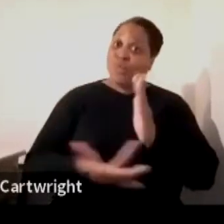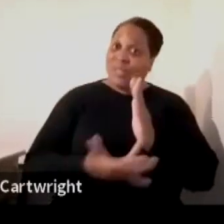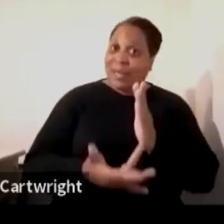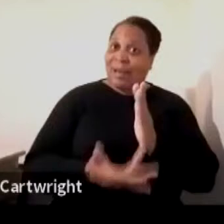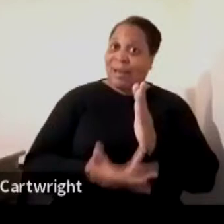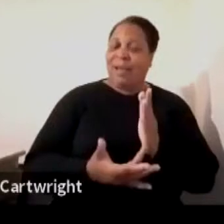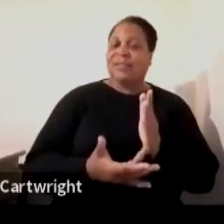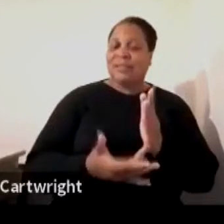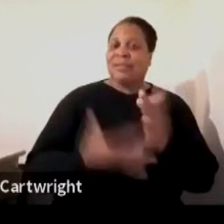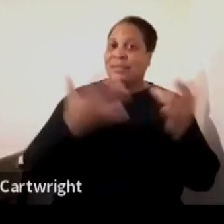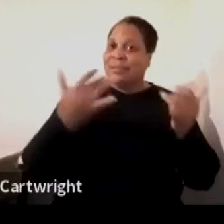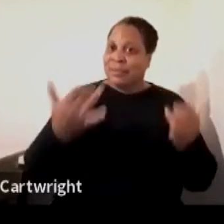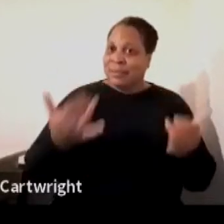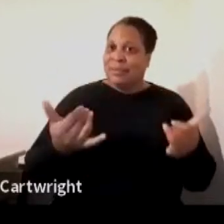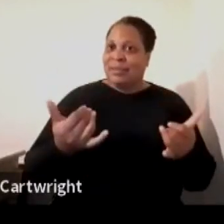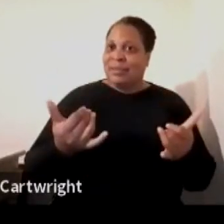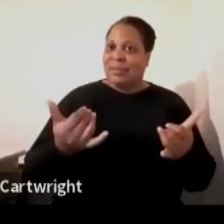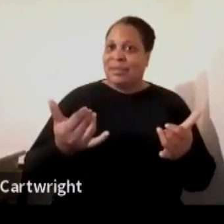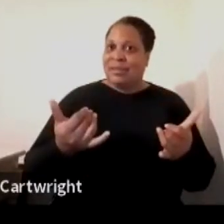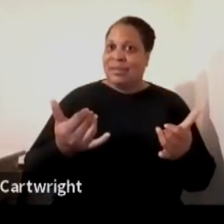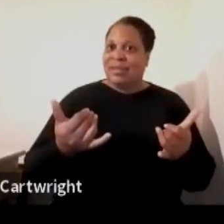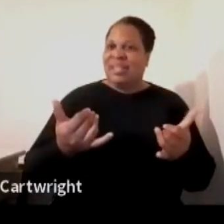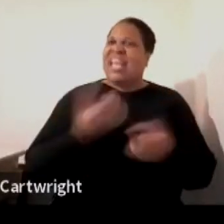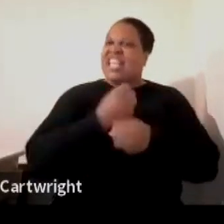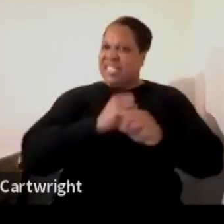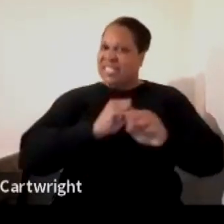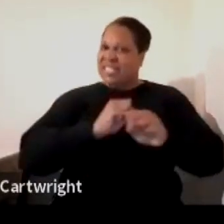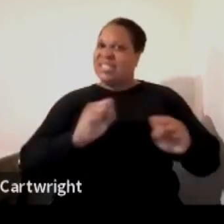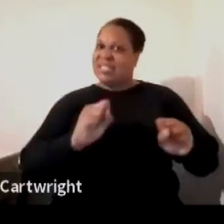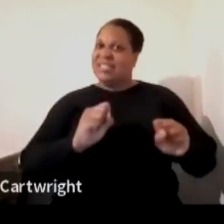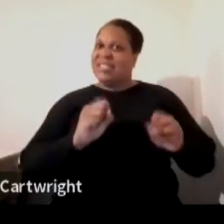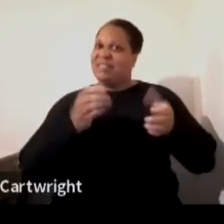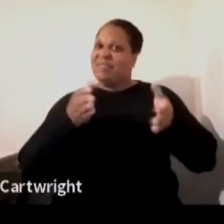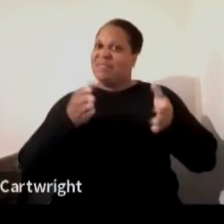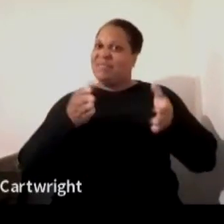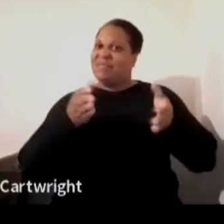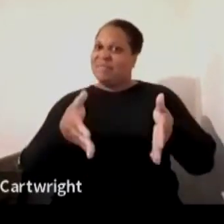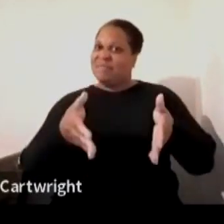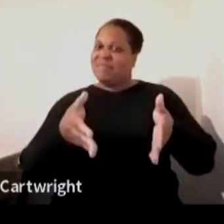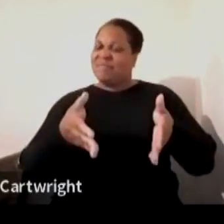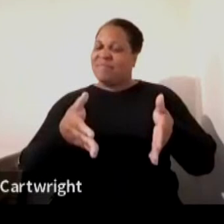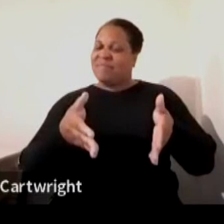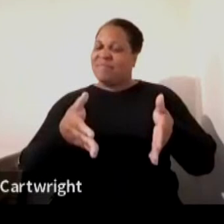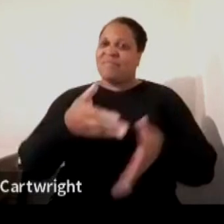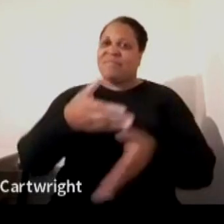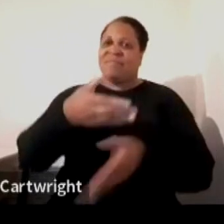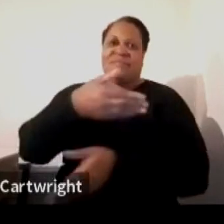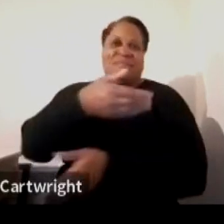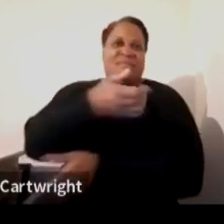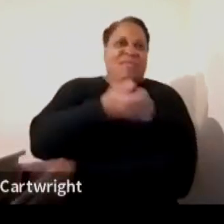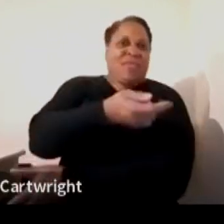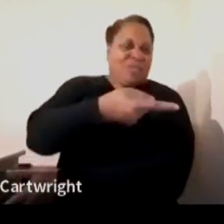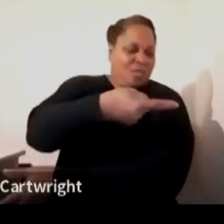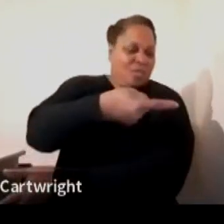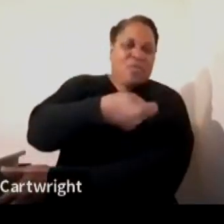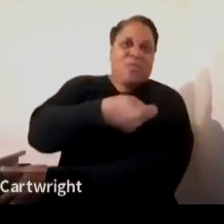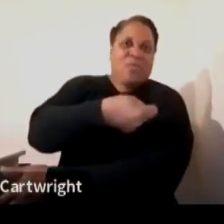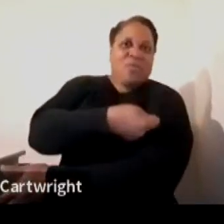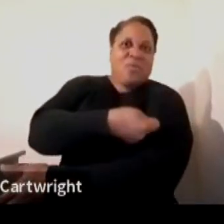have added safety measures to giving injections. So what happens with